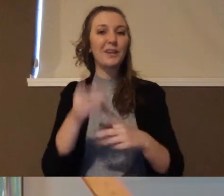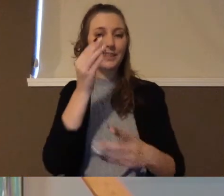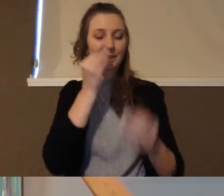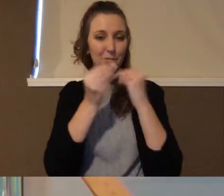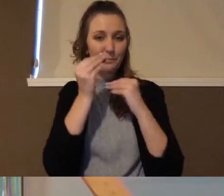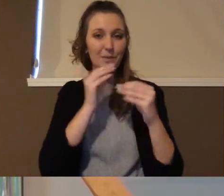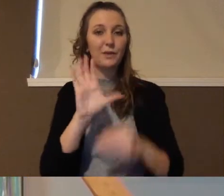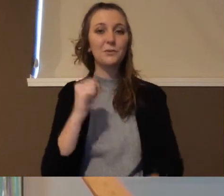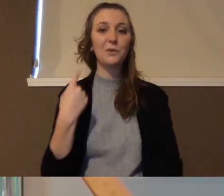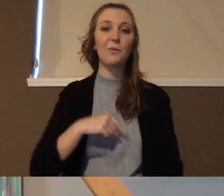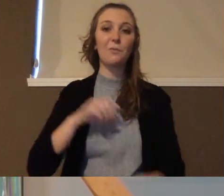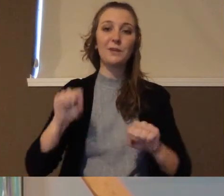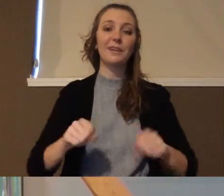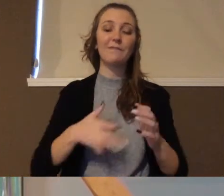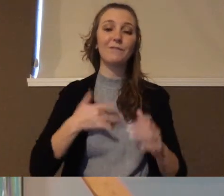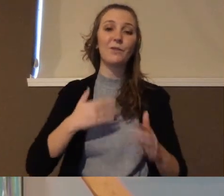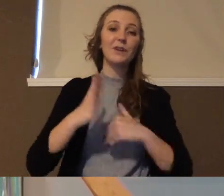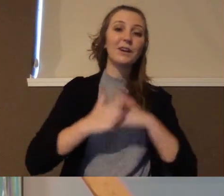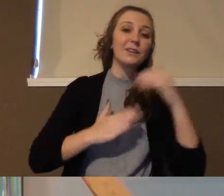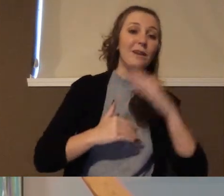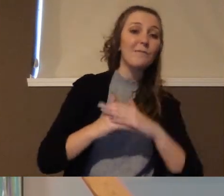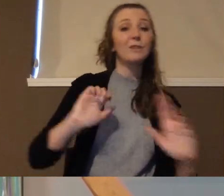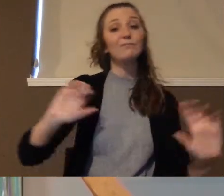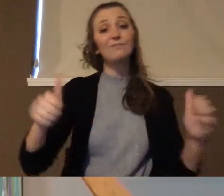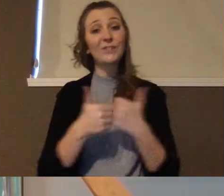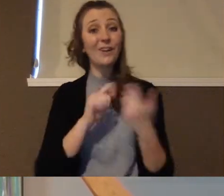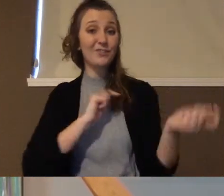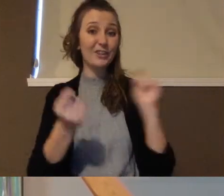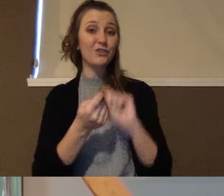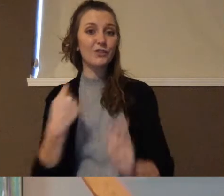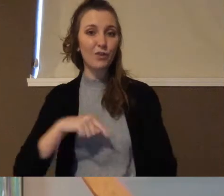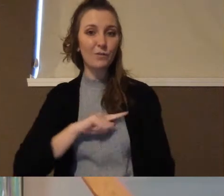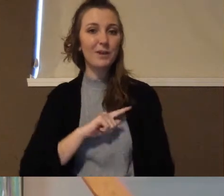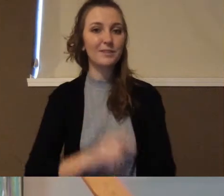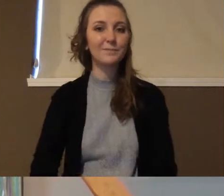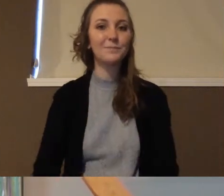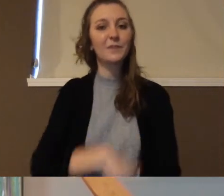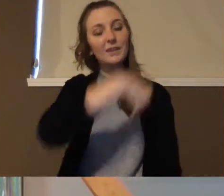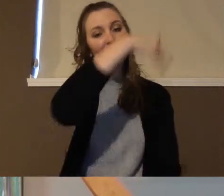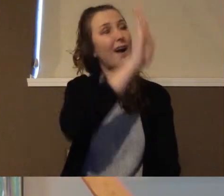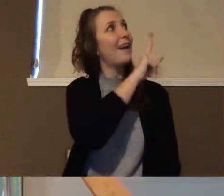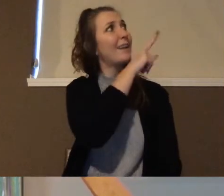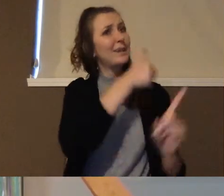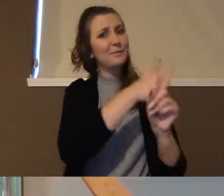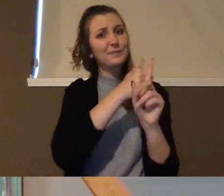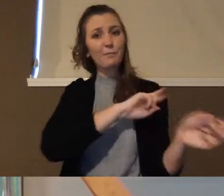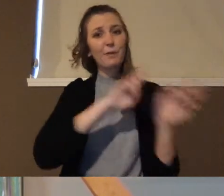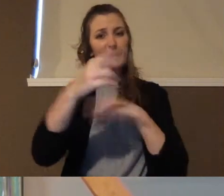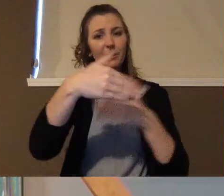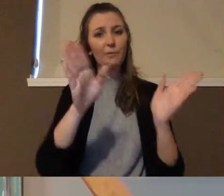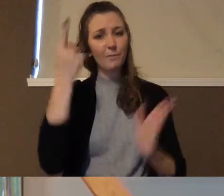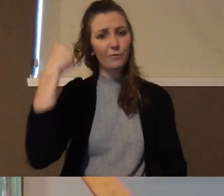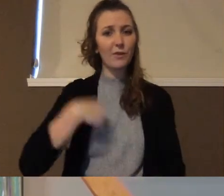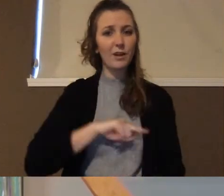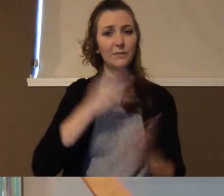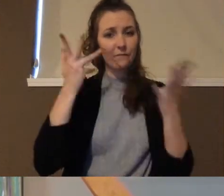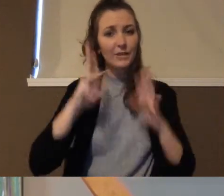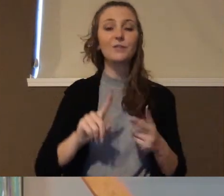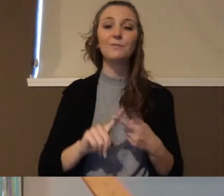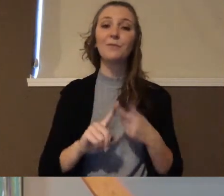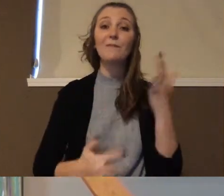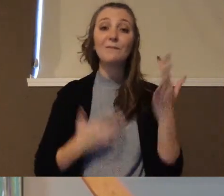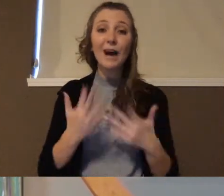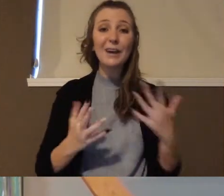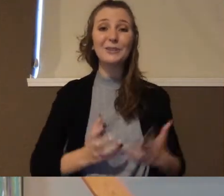to comfort, challenge, and transform us. God has prepared a room for us, fire to warm our